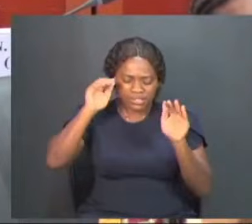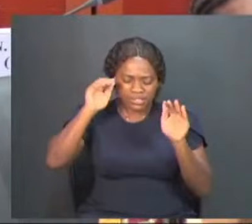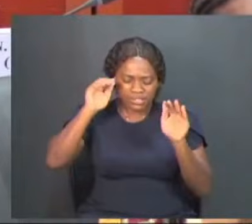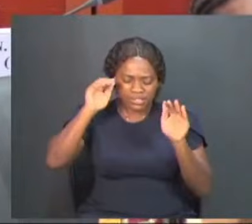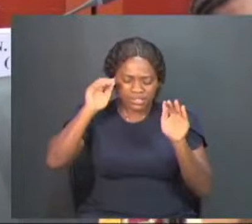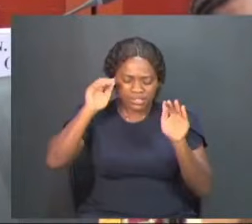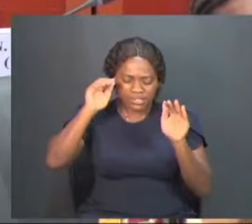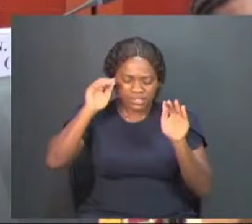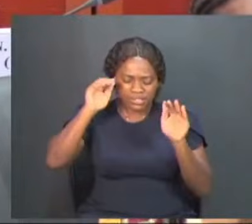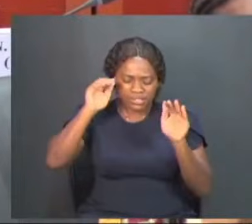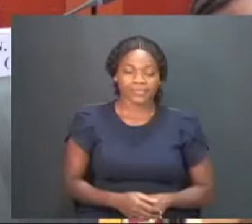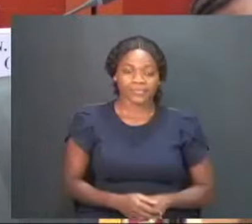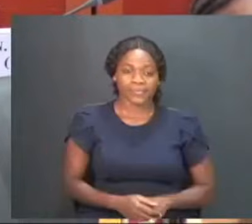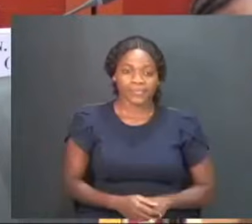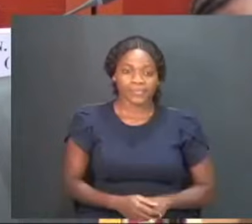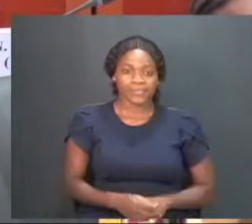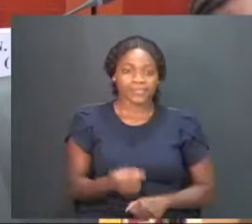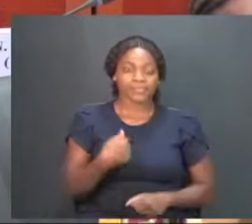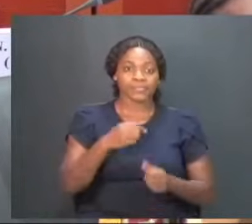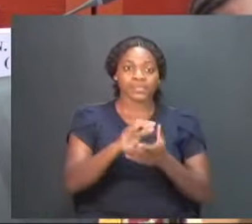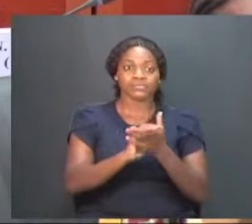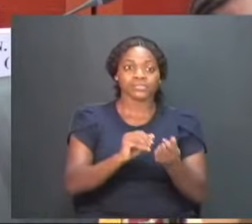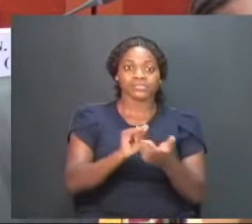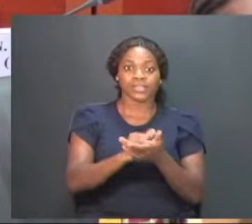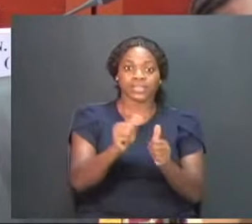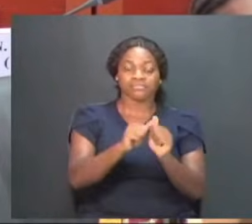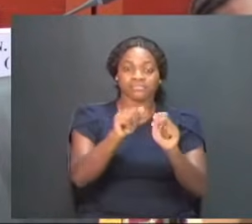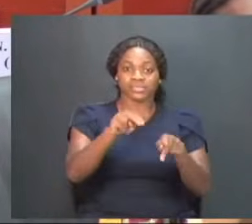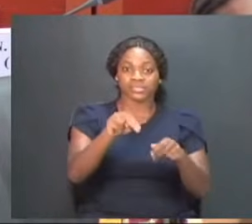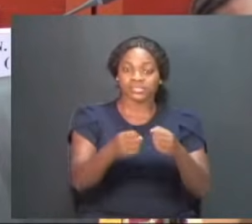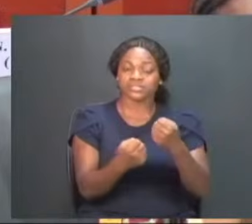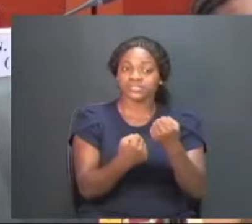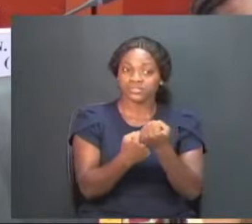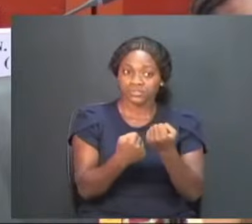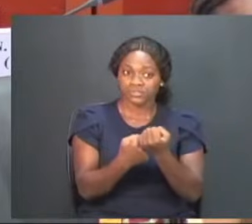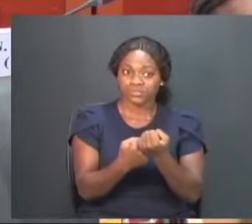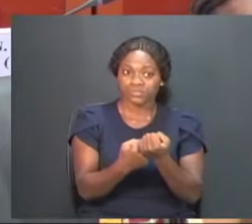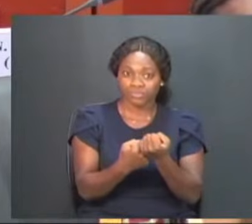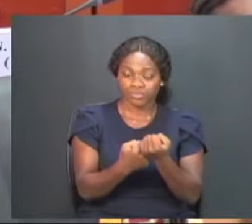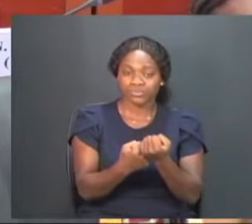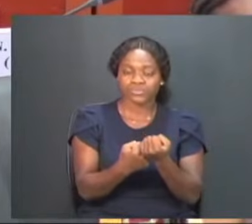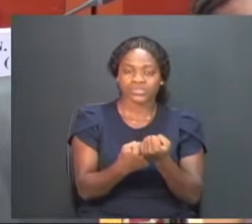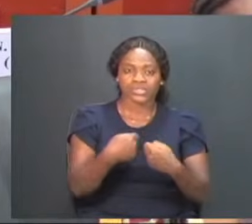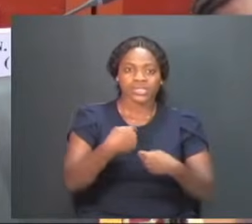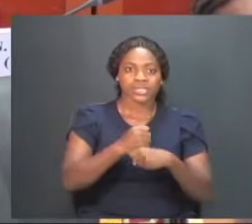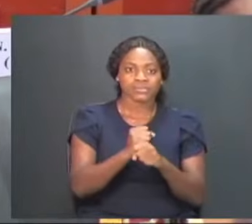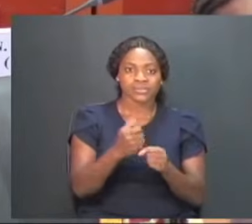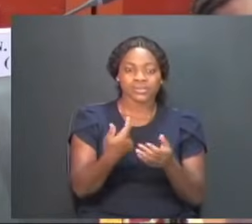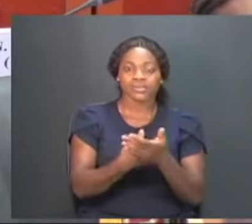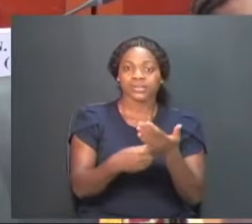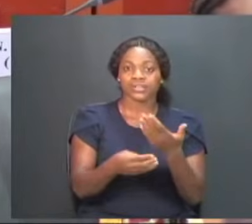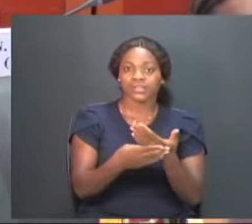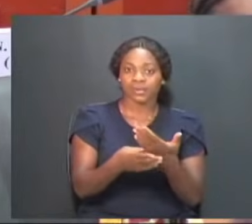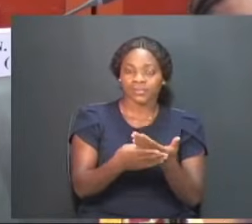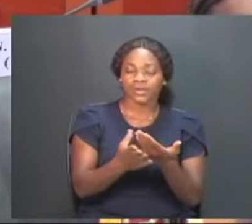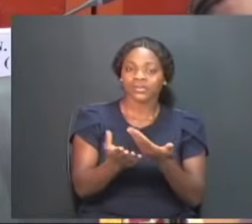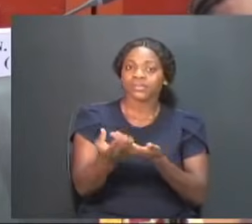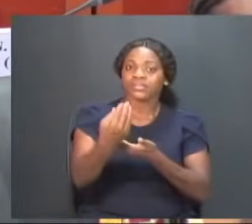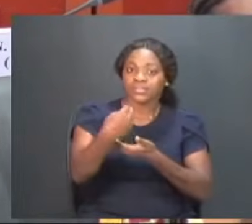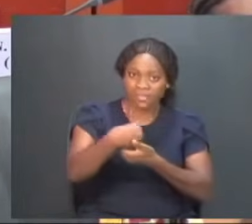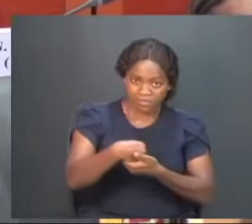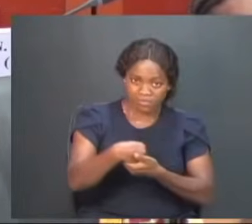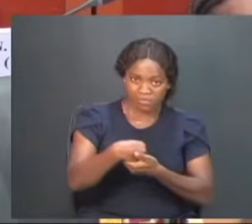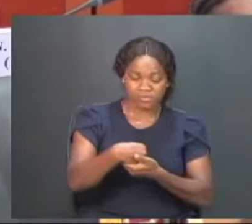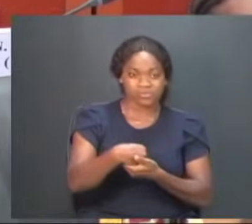therefore, I do believe that everyone here should support it for us to get the Bank of Ghana to get involved as quickly as possible